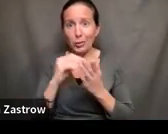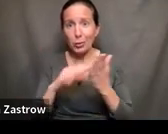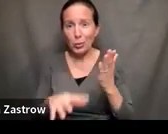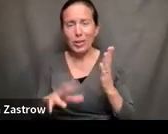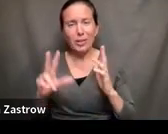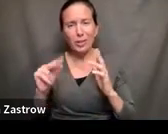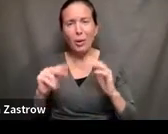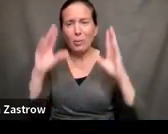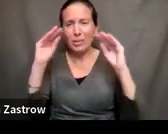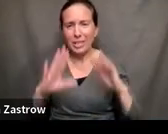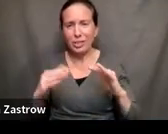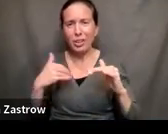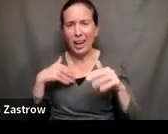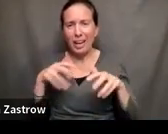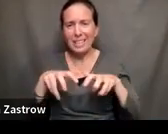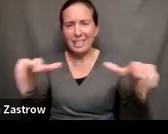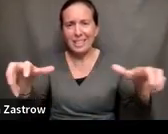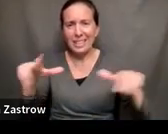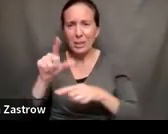kid.